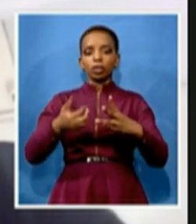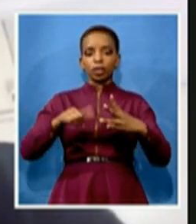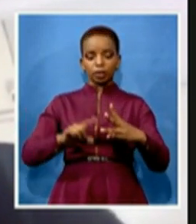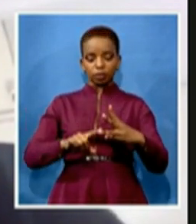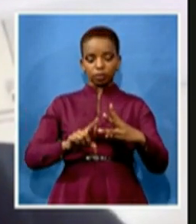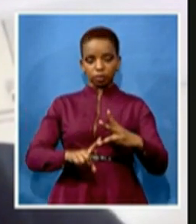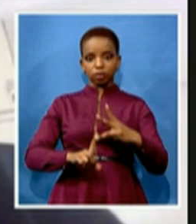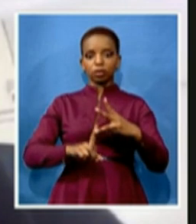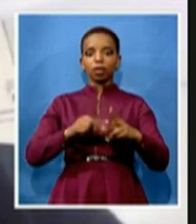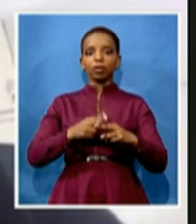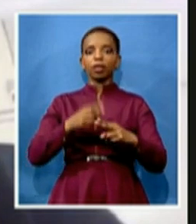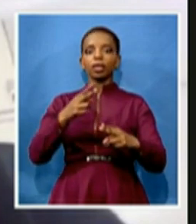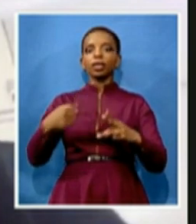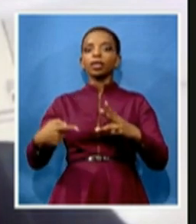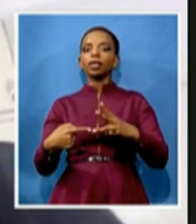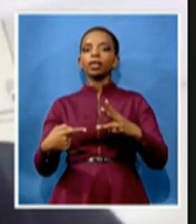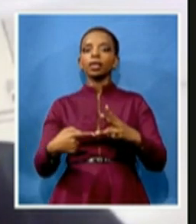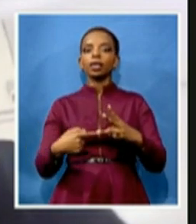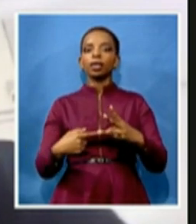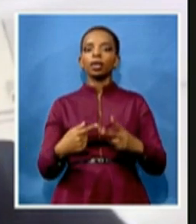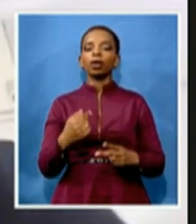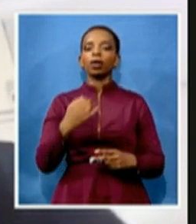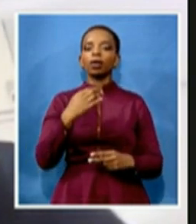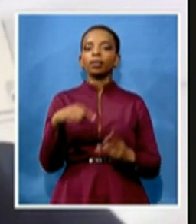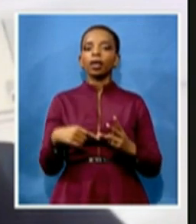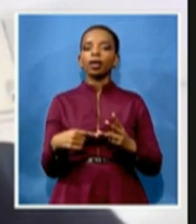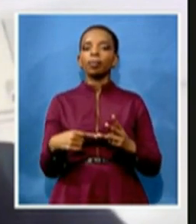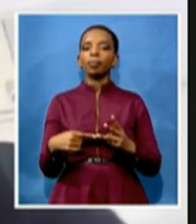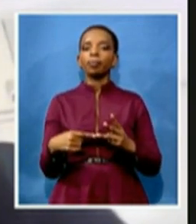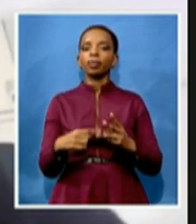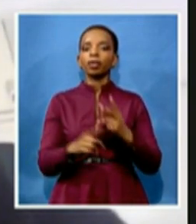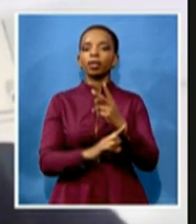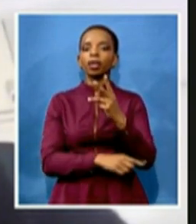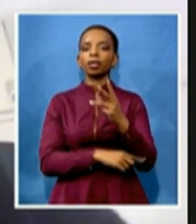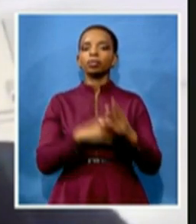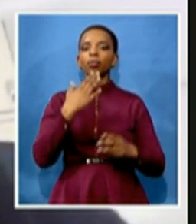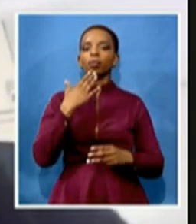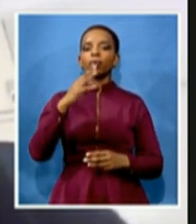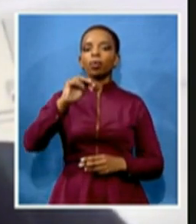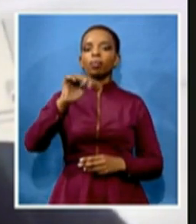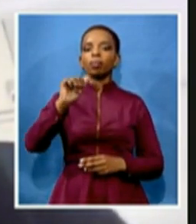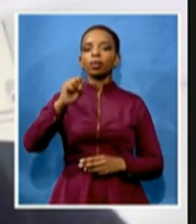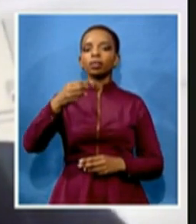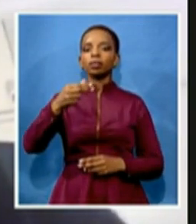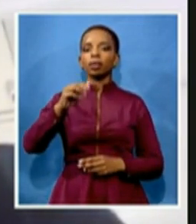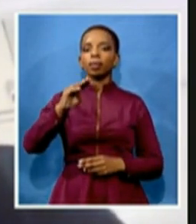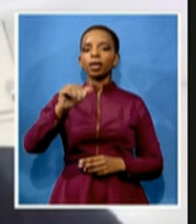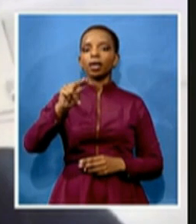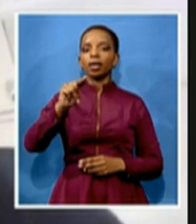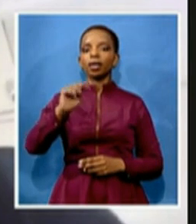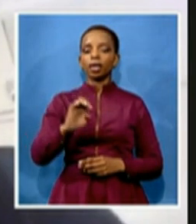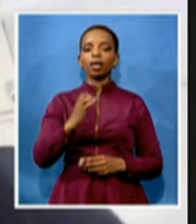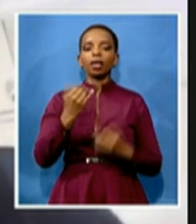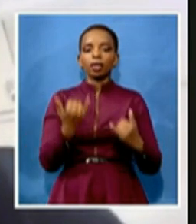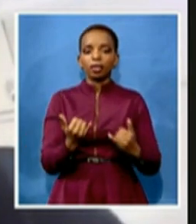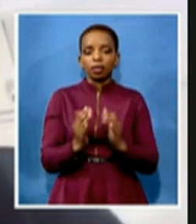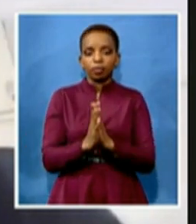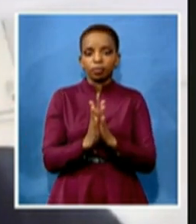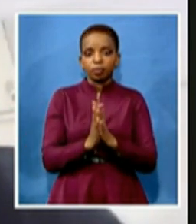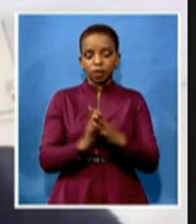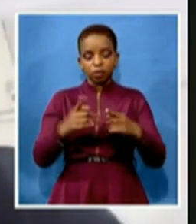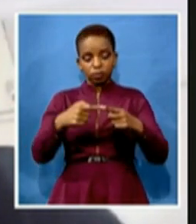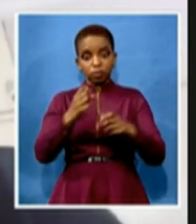the Masha model. So if I can ask Ashley to please put her slides up. I assume she has slides,